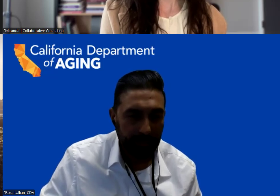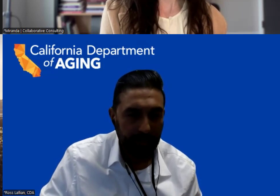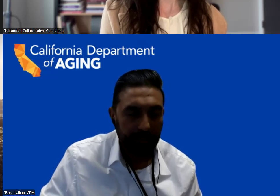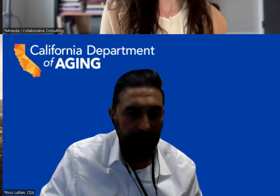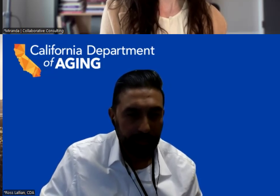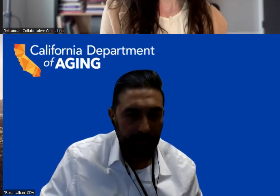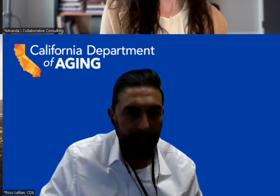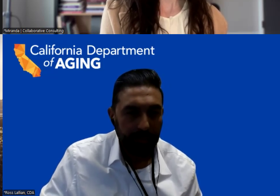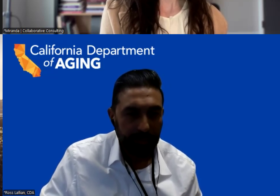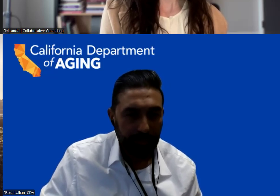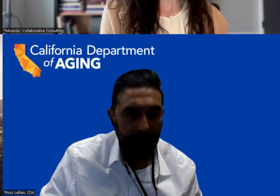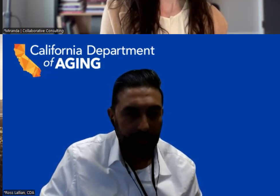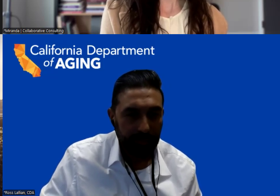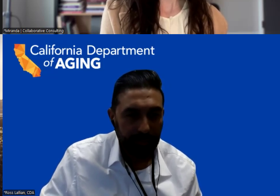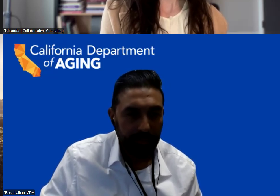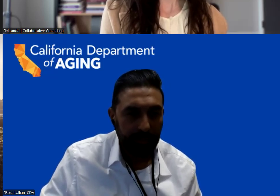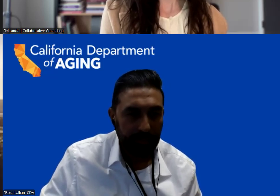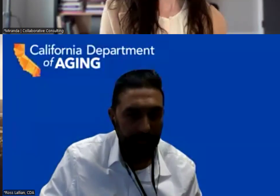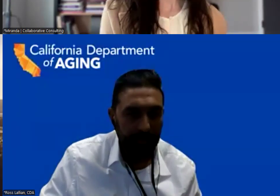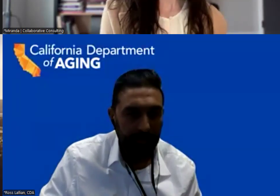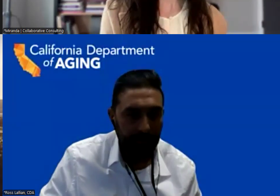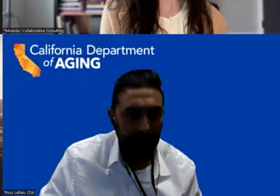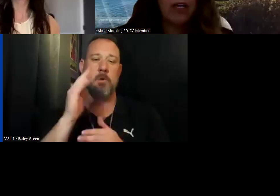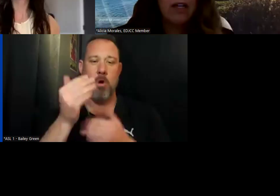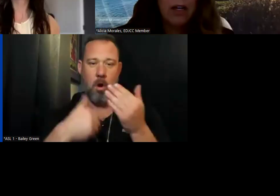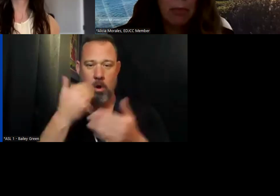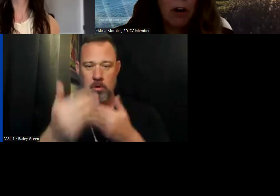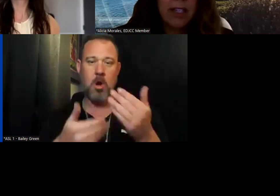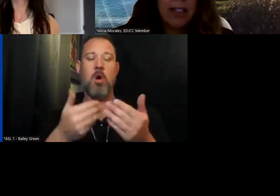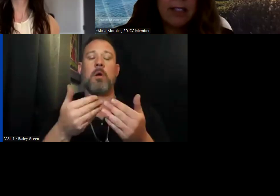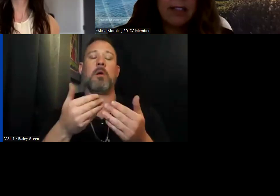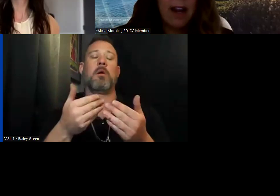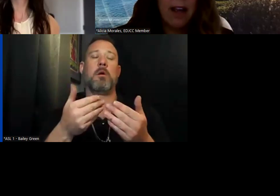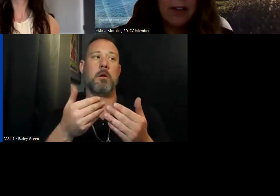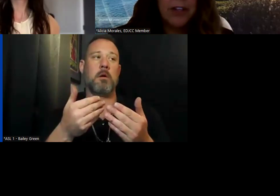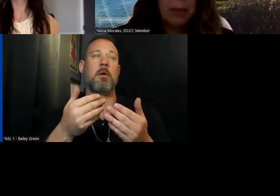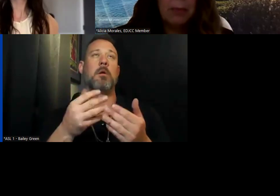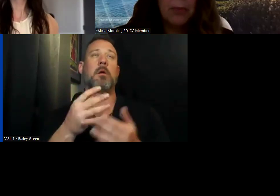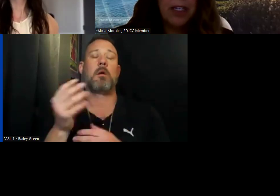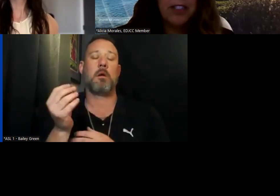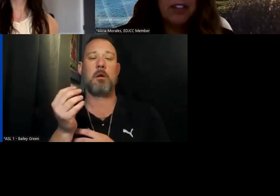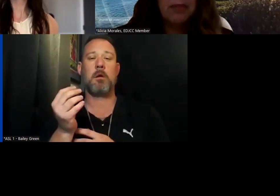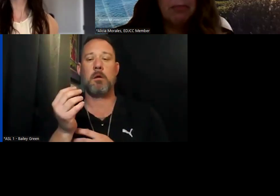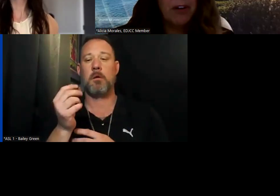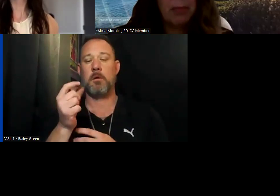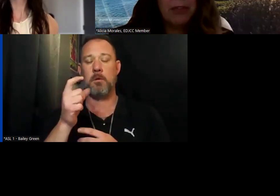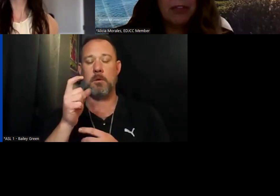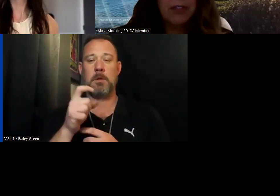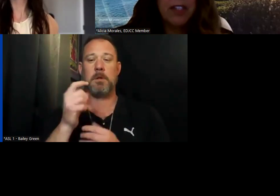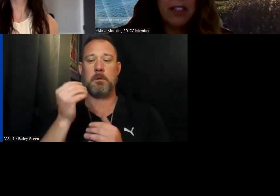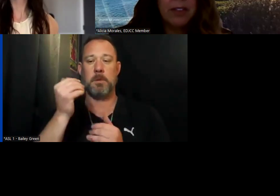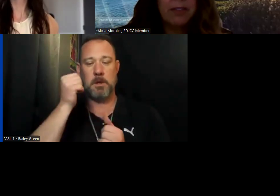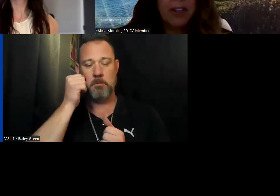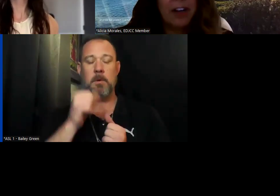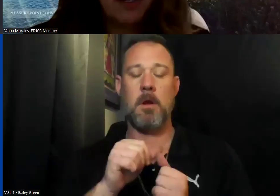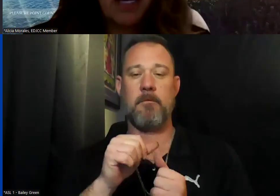mindful that that this is an ongoing process, and we need to be very mindful of the